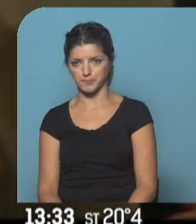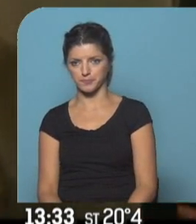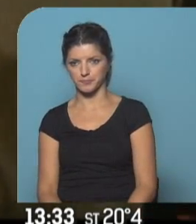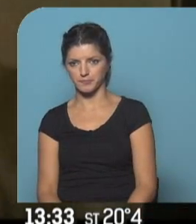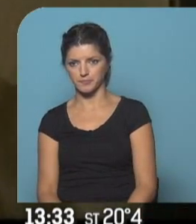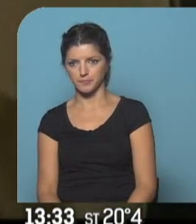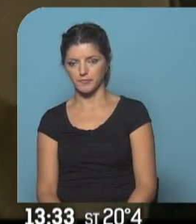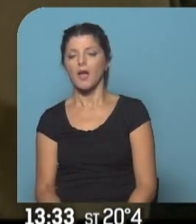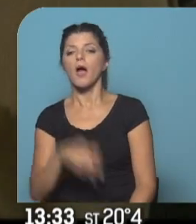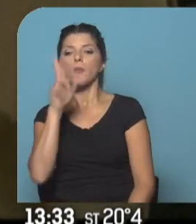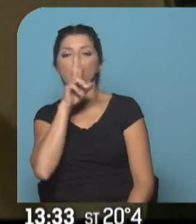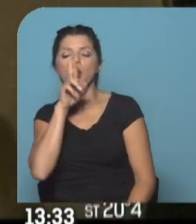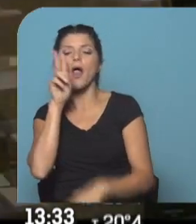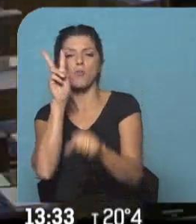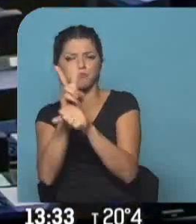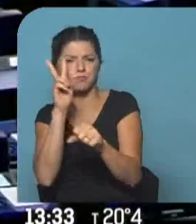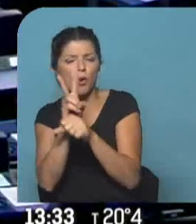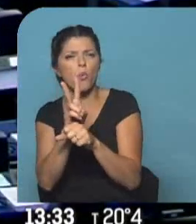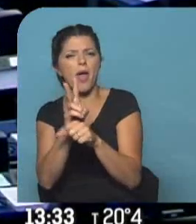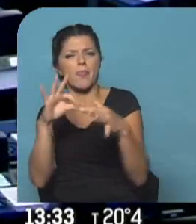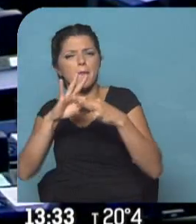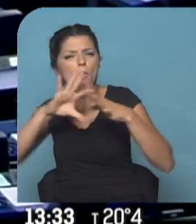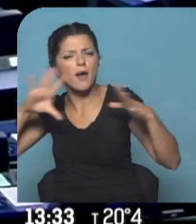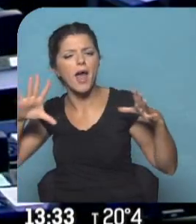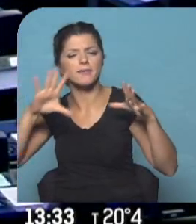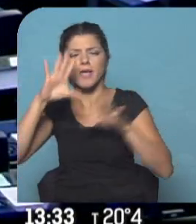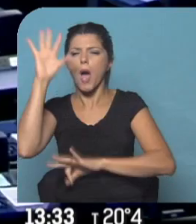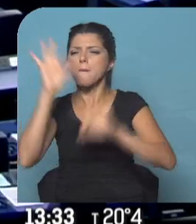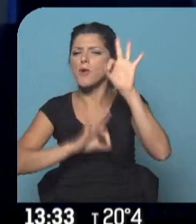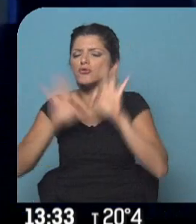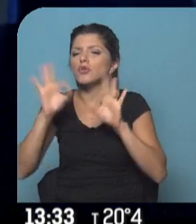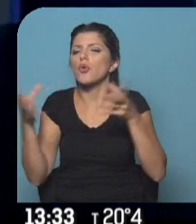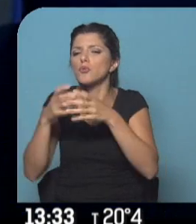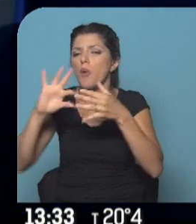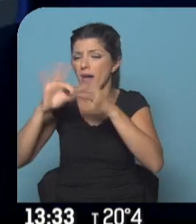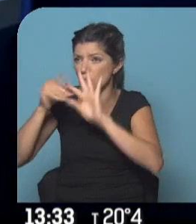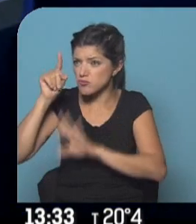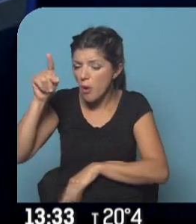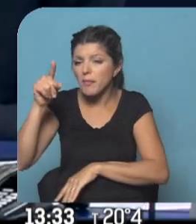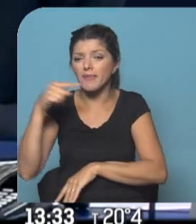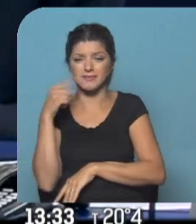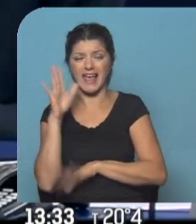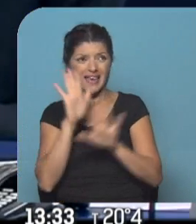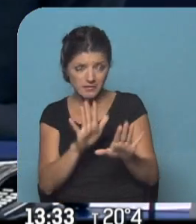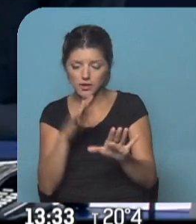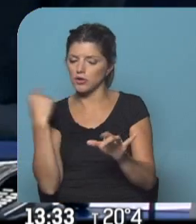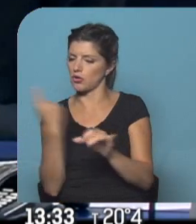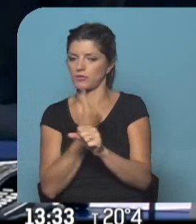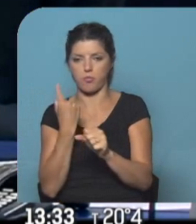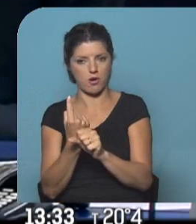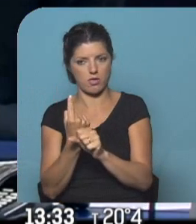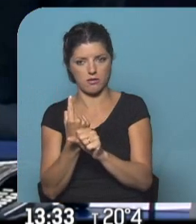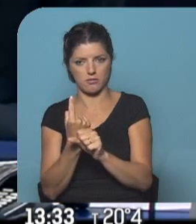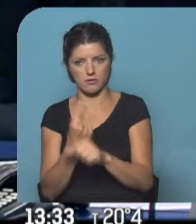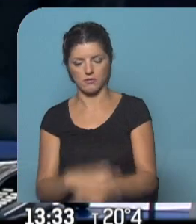Constitucional, garante de la preservación de la democracia, un proyecto que la Comisión Europea considera inaceptable. Let me start by